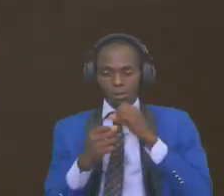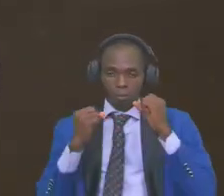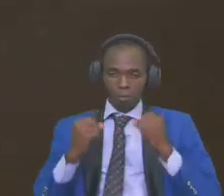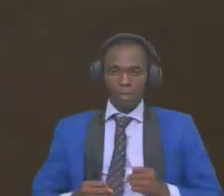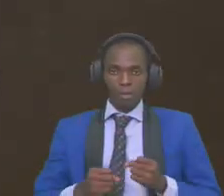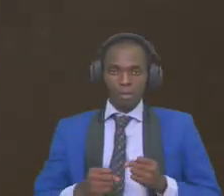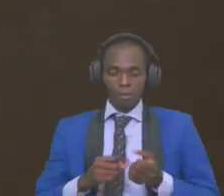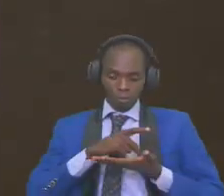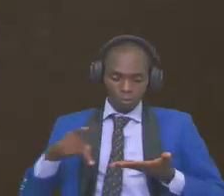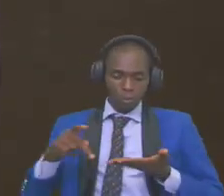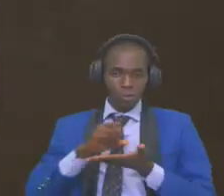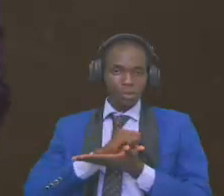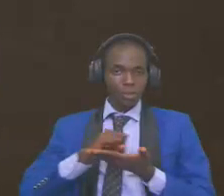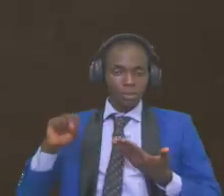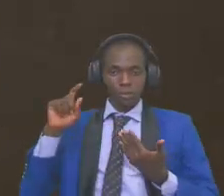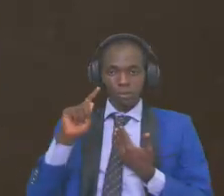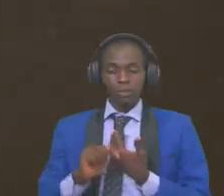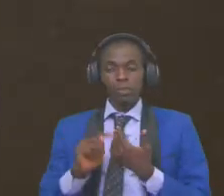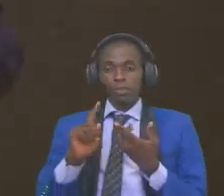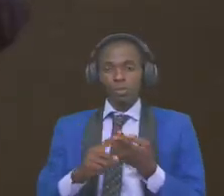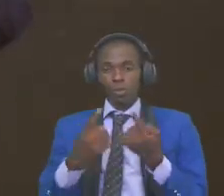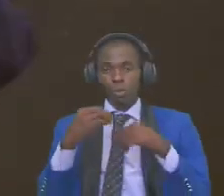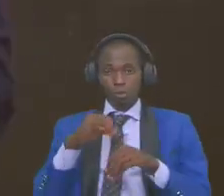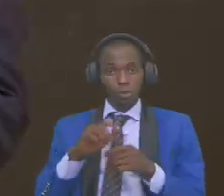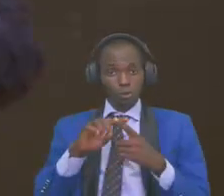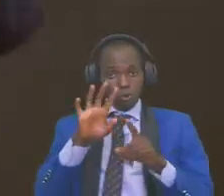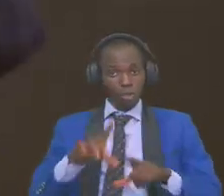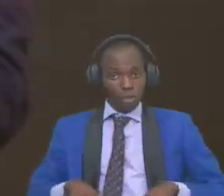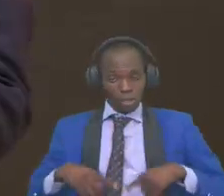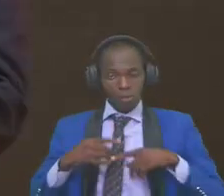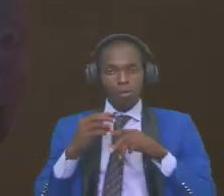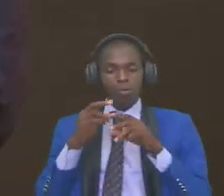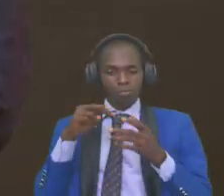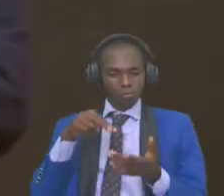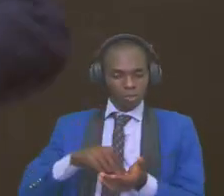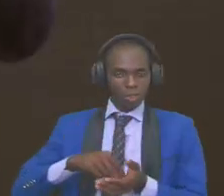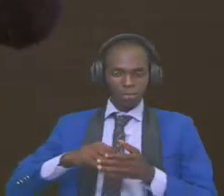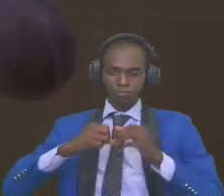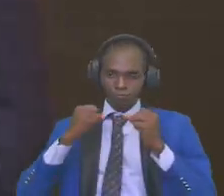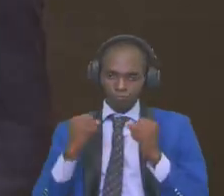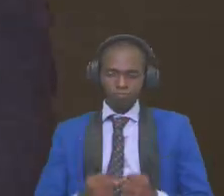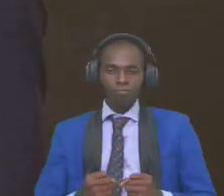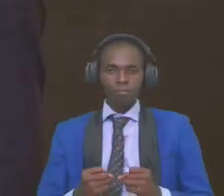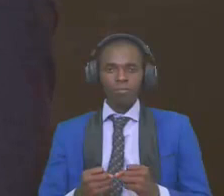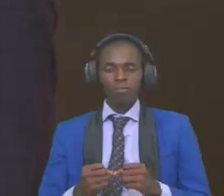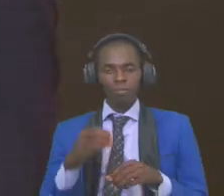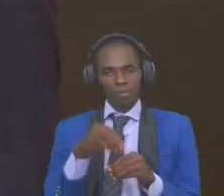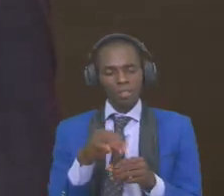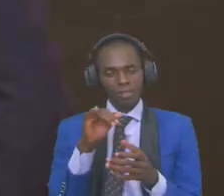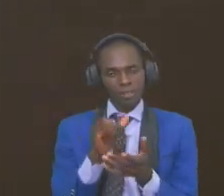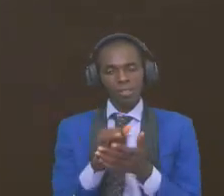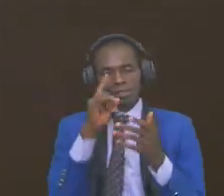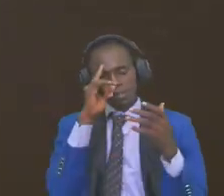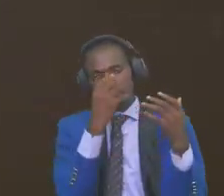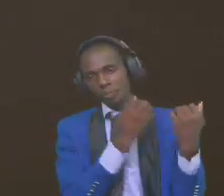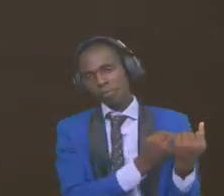purity, sanctification to come into your life. Watch fast, stand fast in that